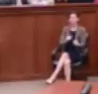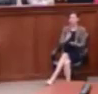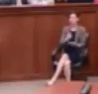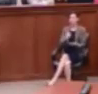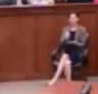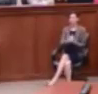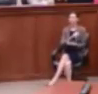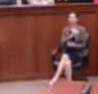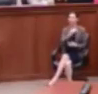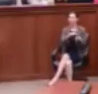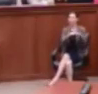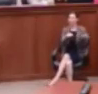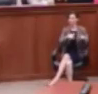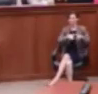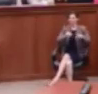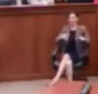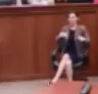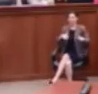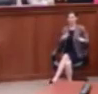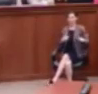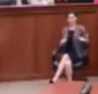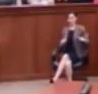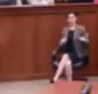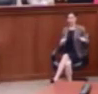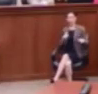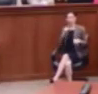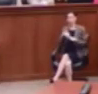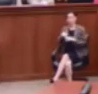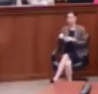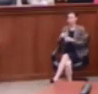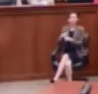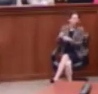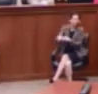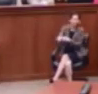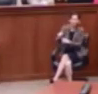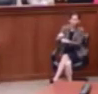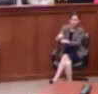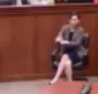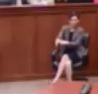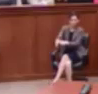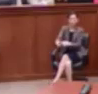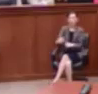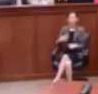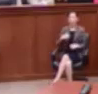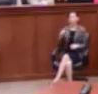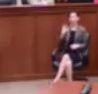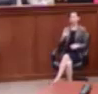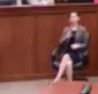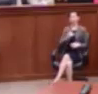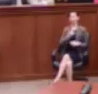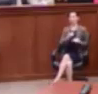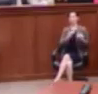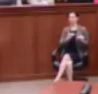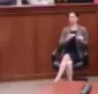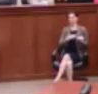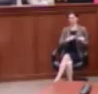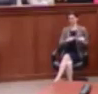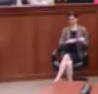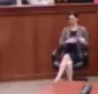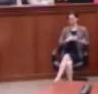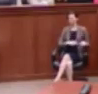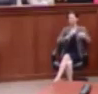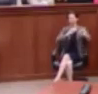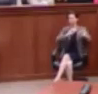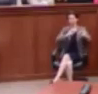tech education field. I came from post-secondary. I taught at LSU for a while, and I've